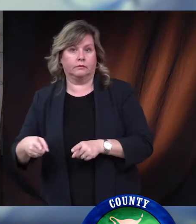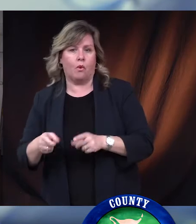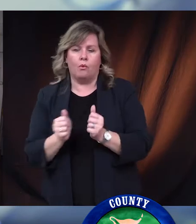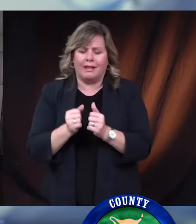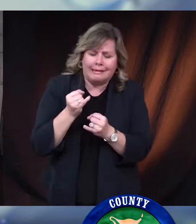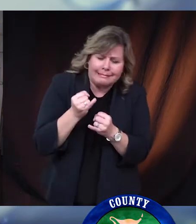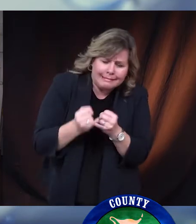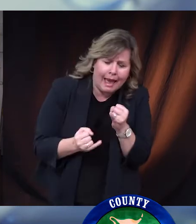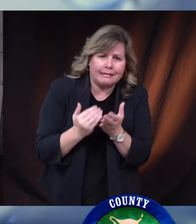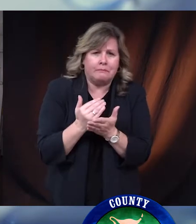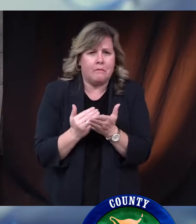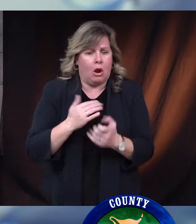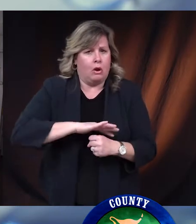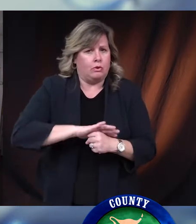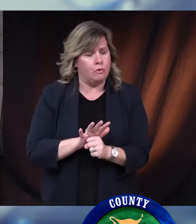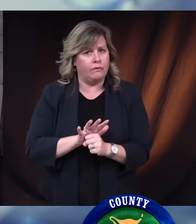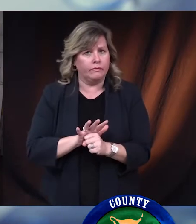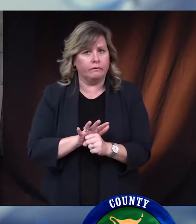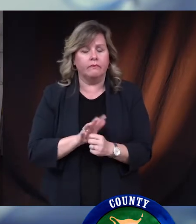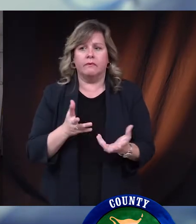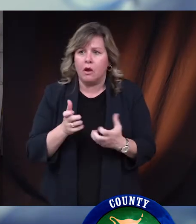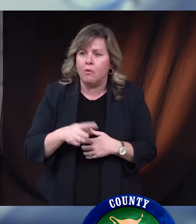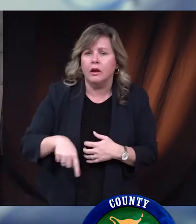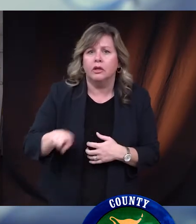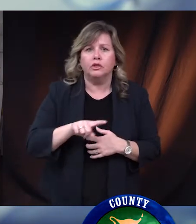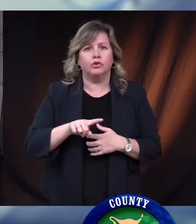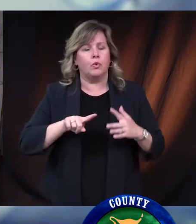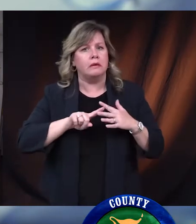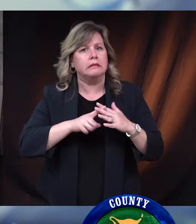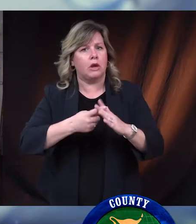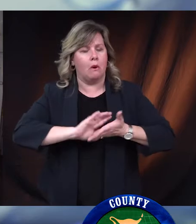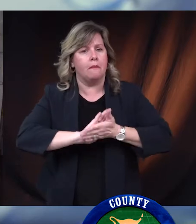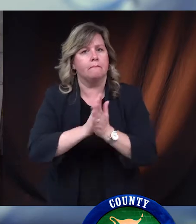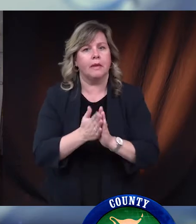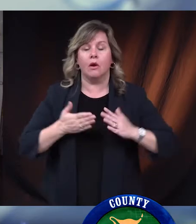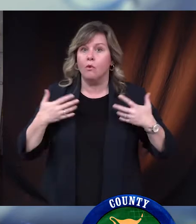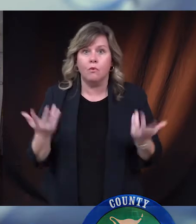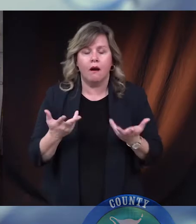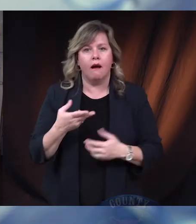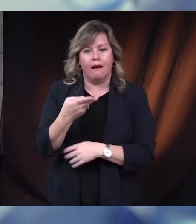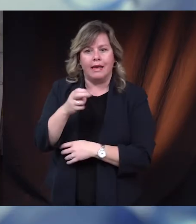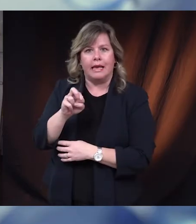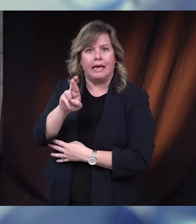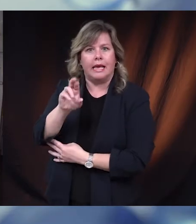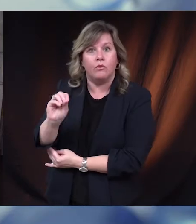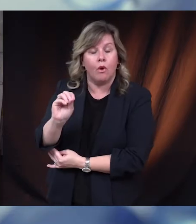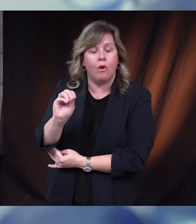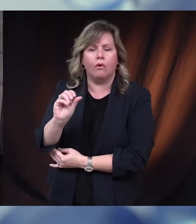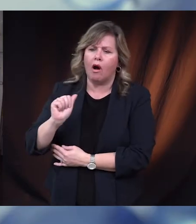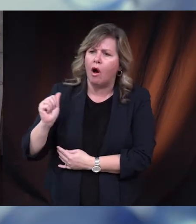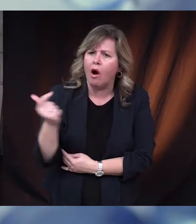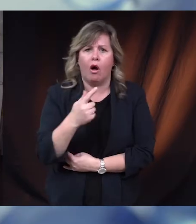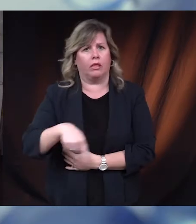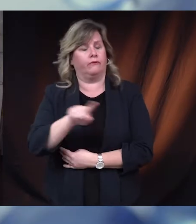last act of COVID-19. I need you to rise to the occasion and to be the hero that I know all of you are capable of